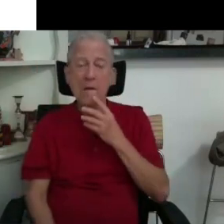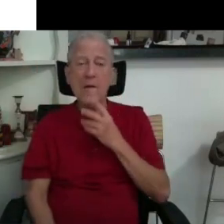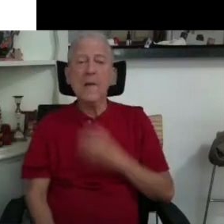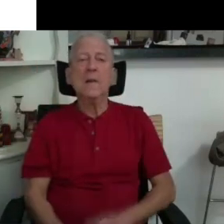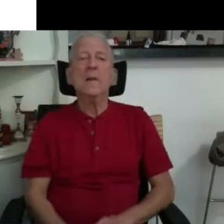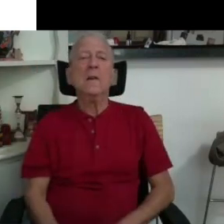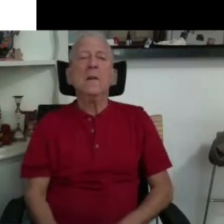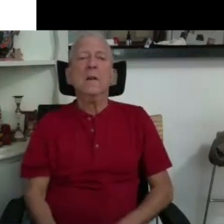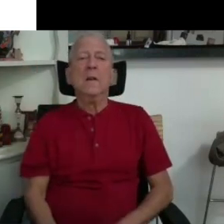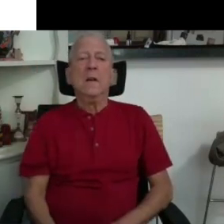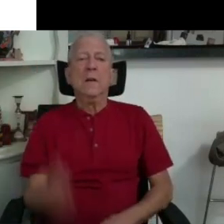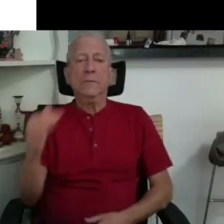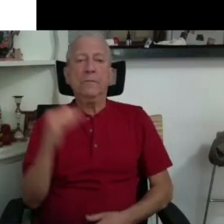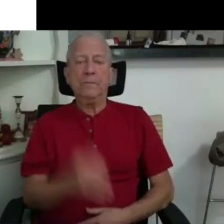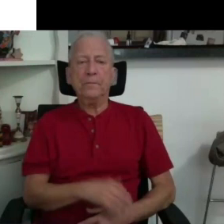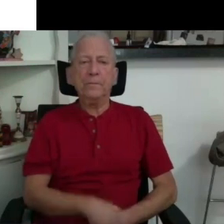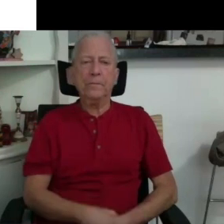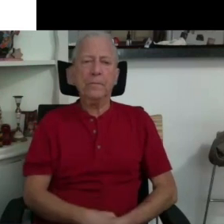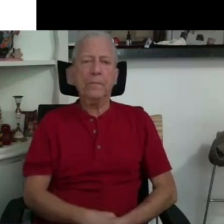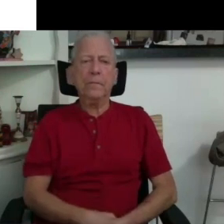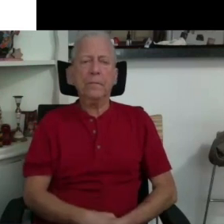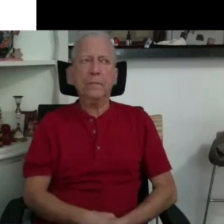So next slide, Mo.